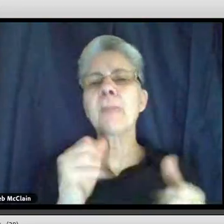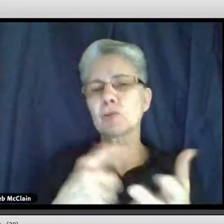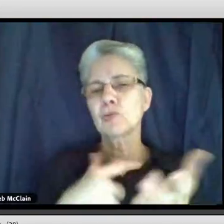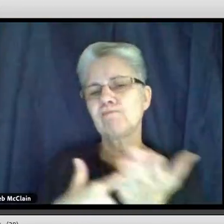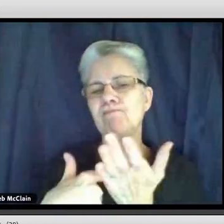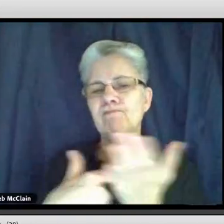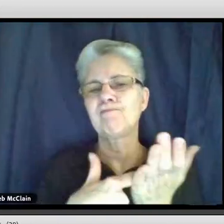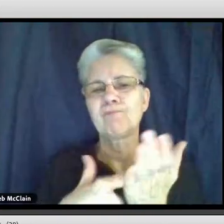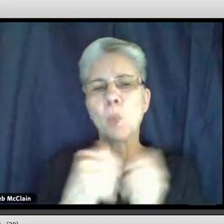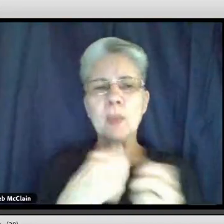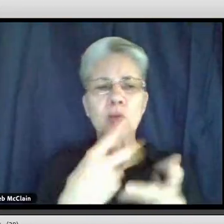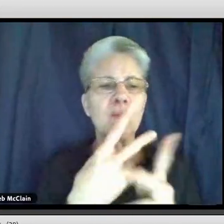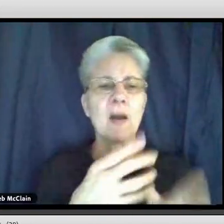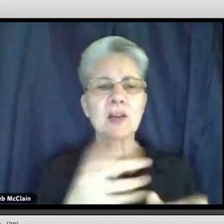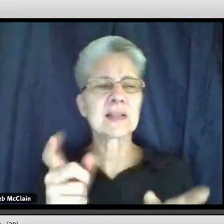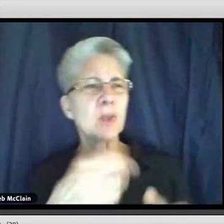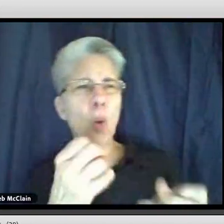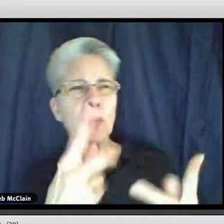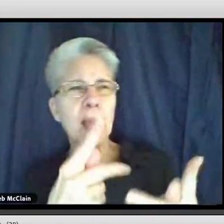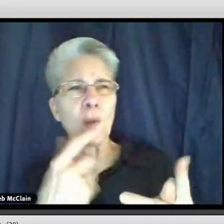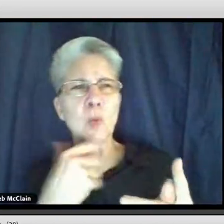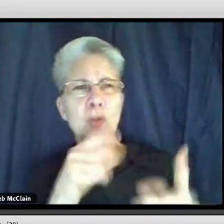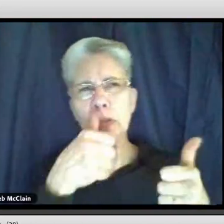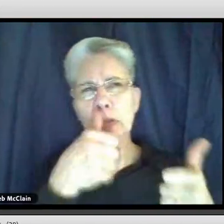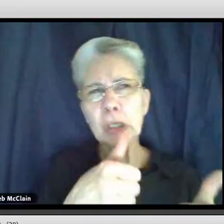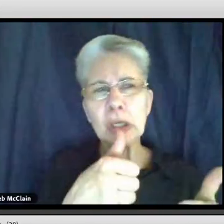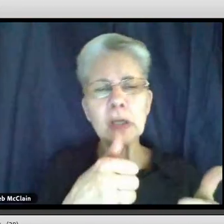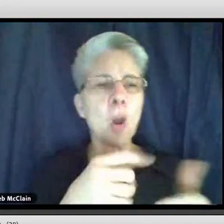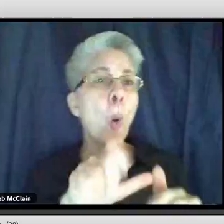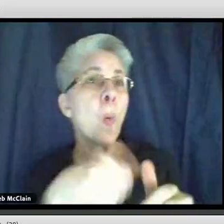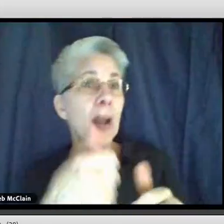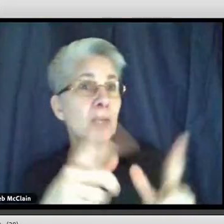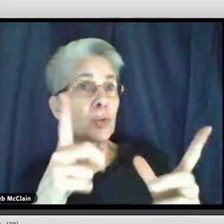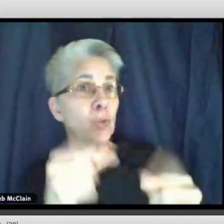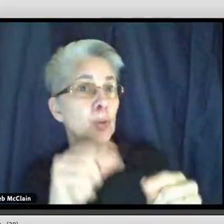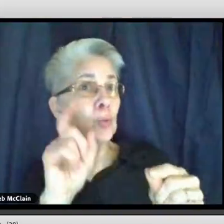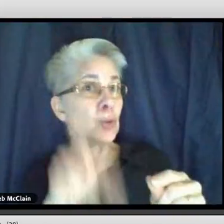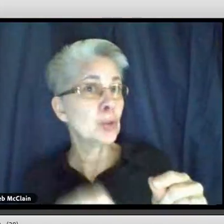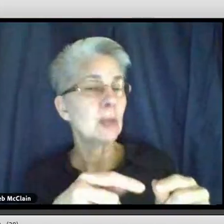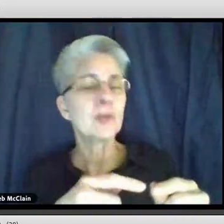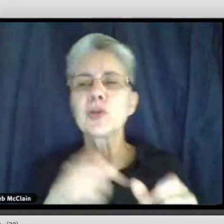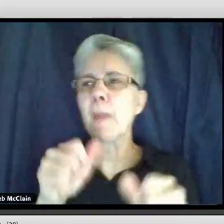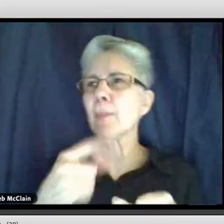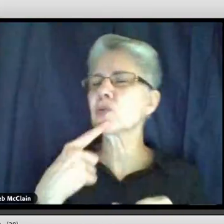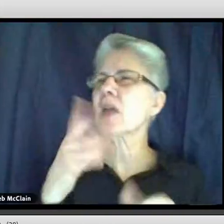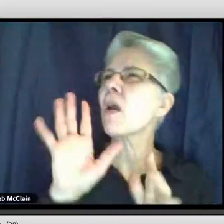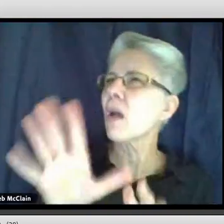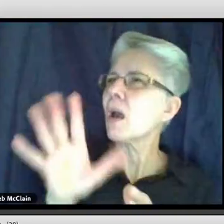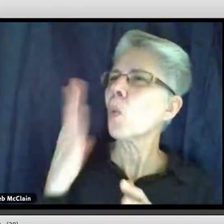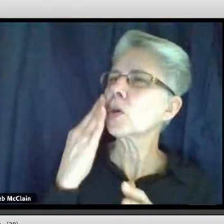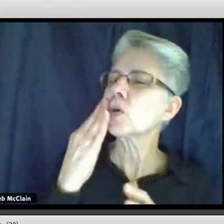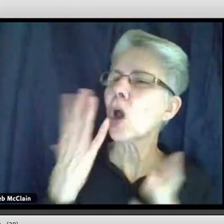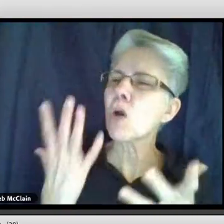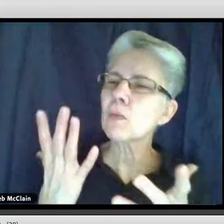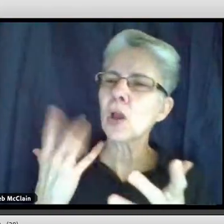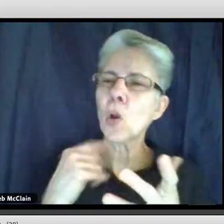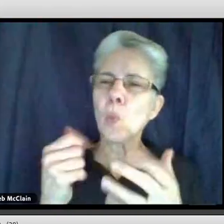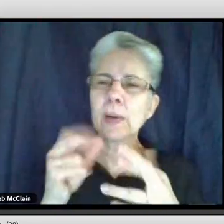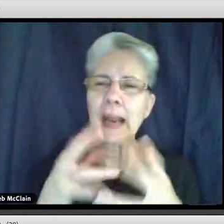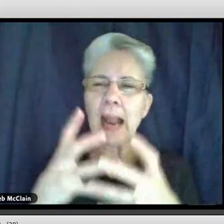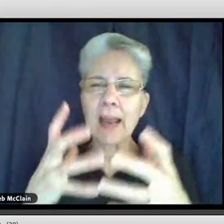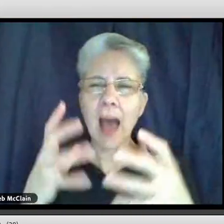if your supervisor comes around and says, okay, we're doing good, what else should we be doing? You should be able to say, well, you know what, we're getting lots of